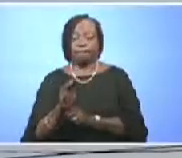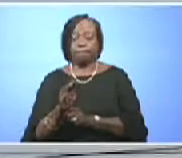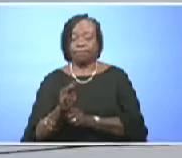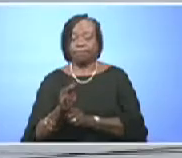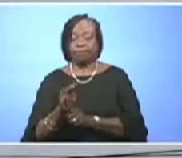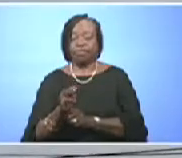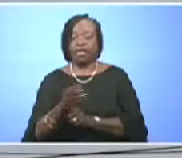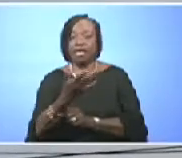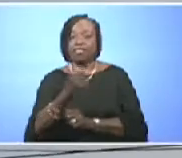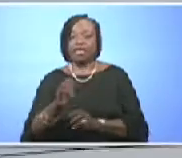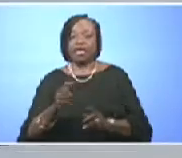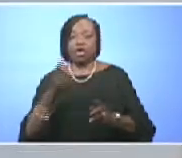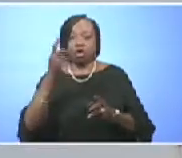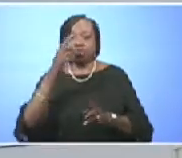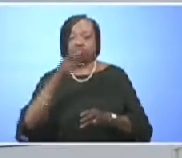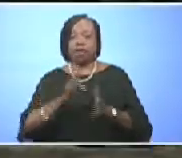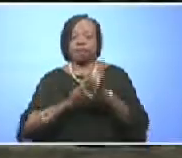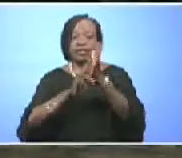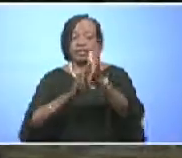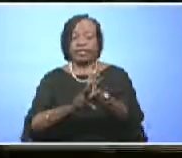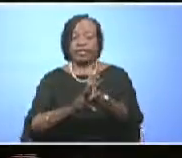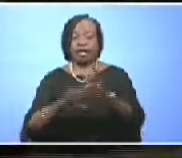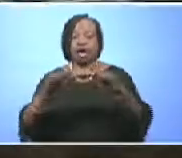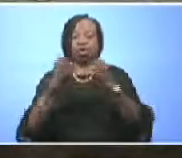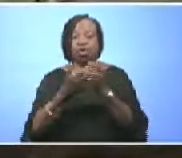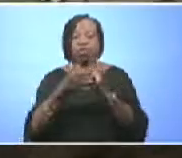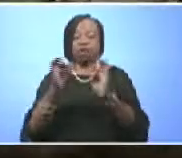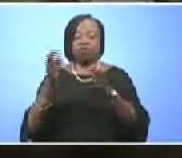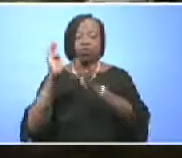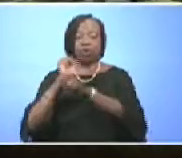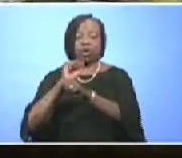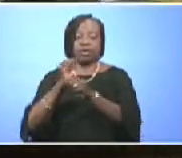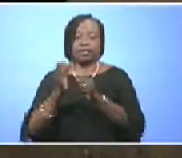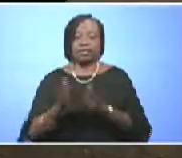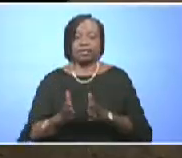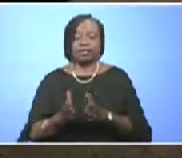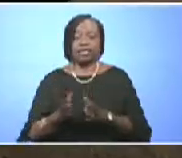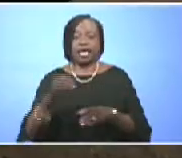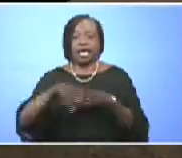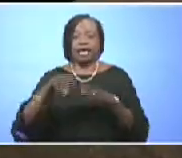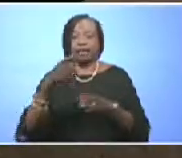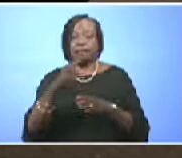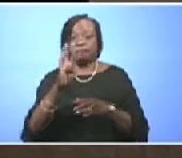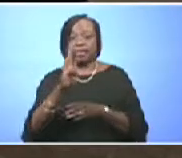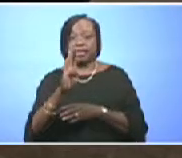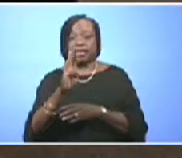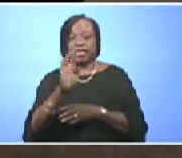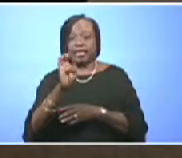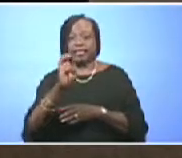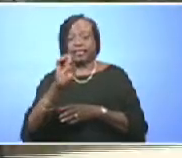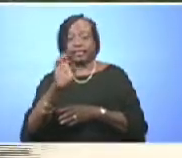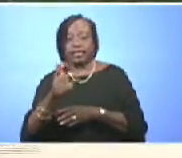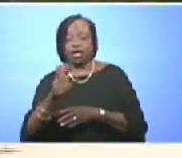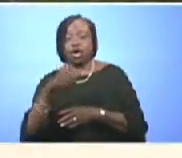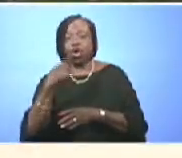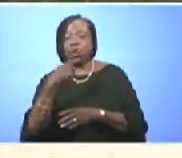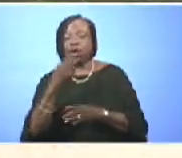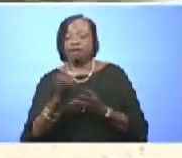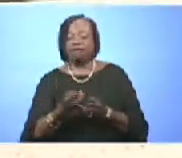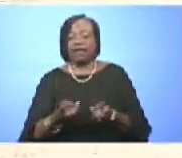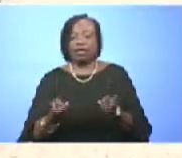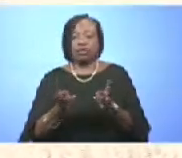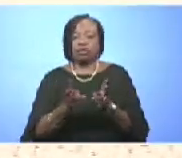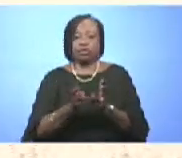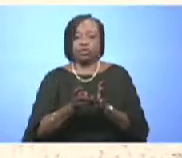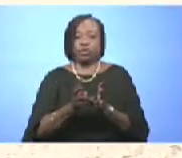They represent a group of workers of this company who are valued. When you read the